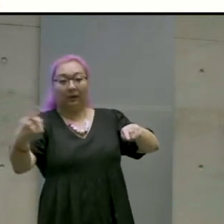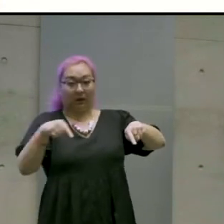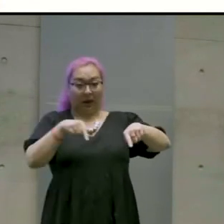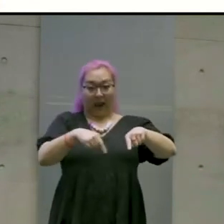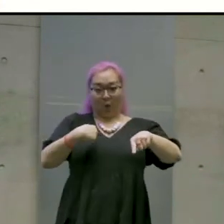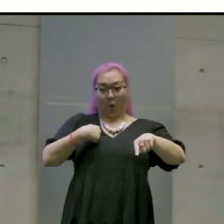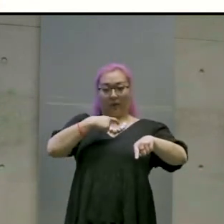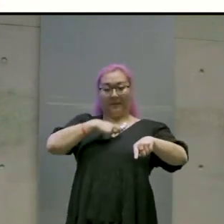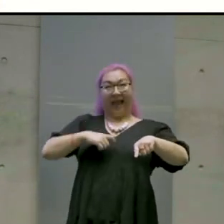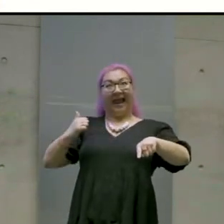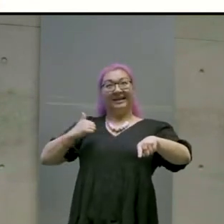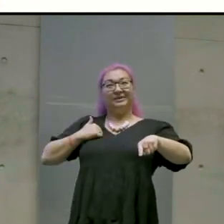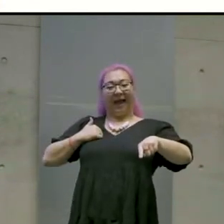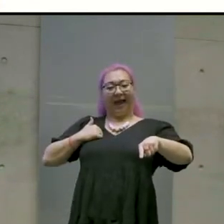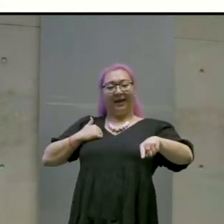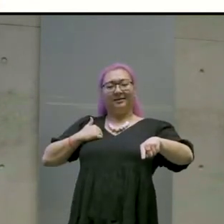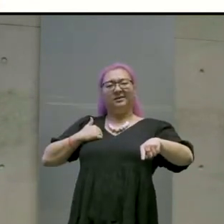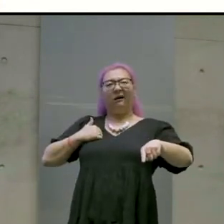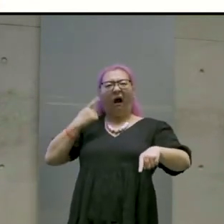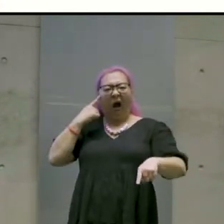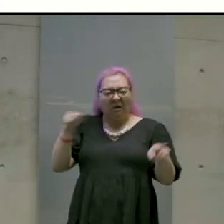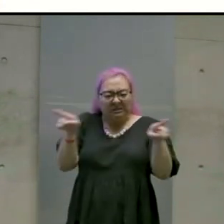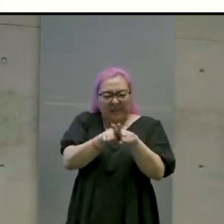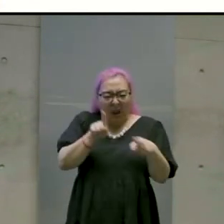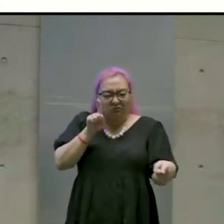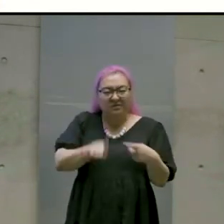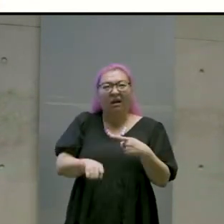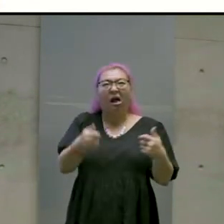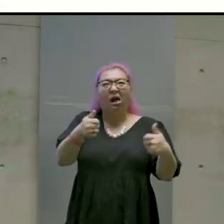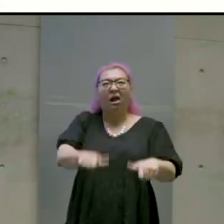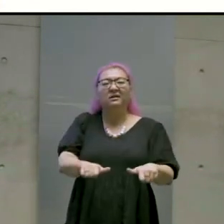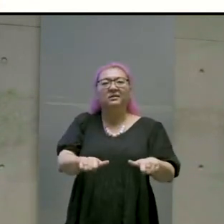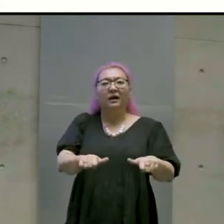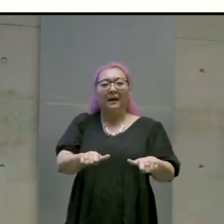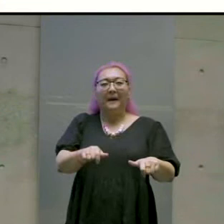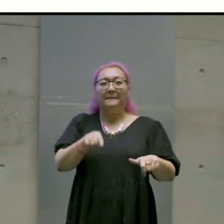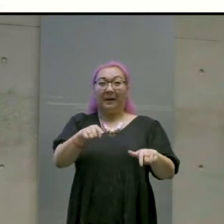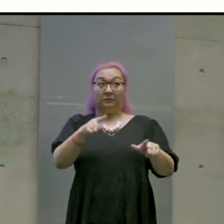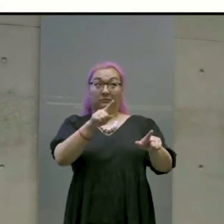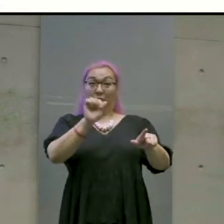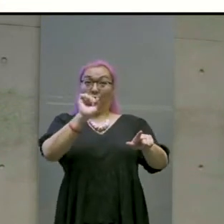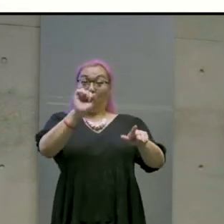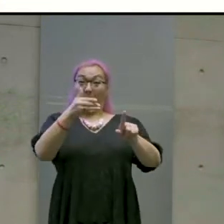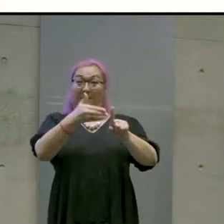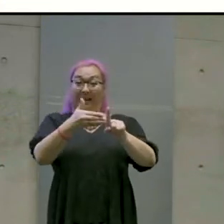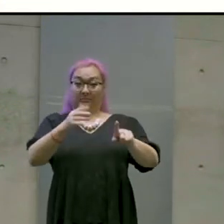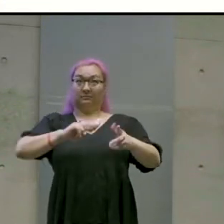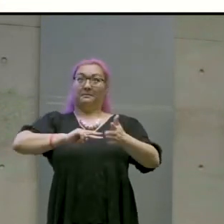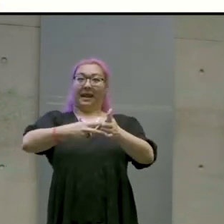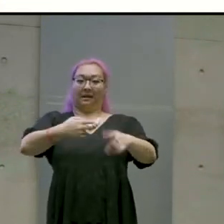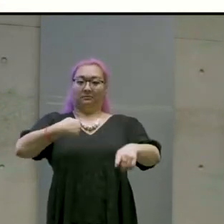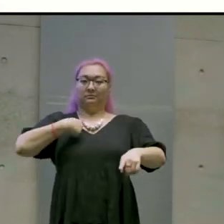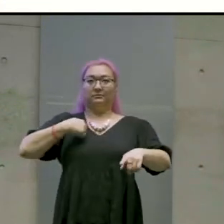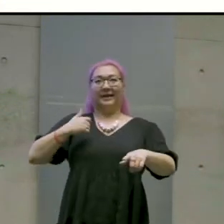meaning. But sometimes it can be really interesting and fun to experience that, right? Like something unexpected happens.